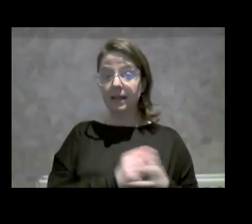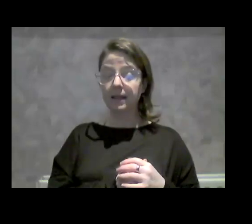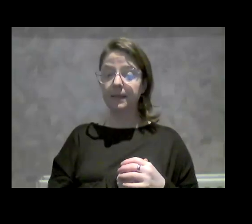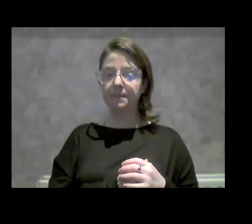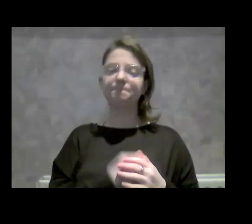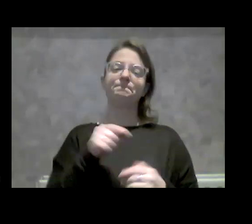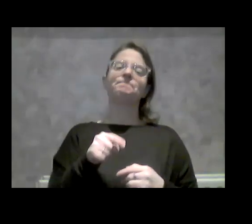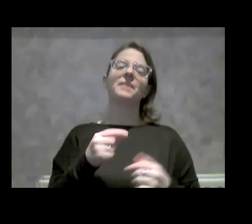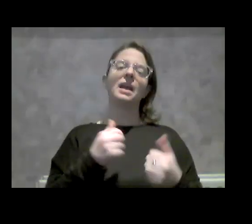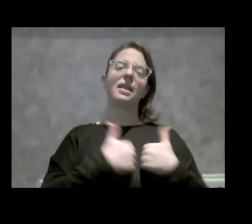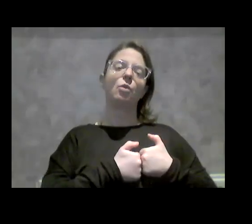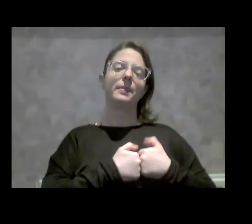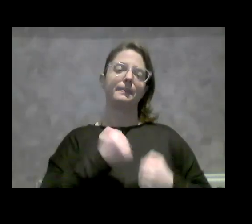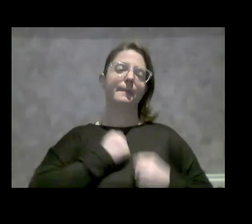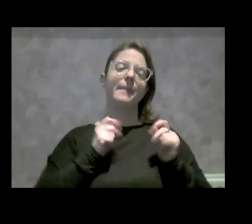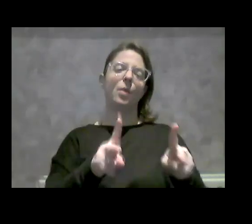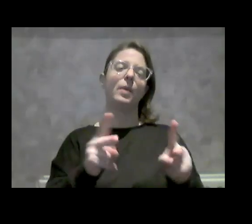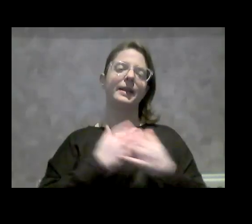this romance is for me.